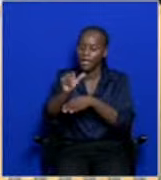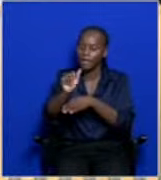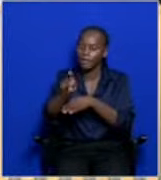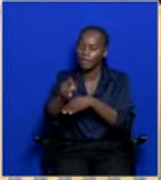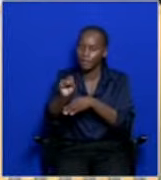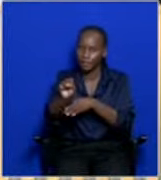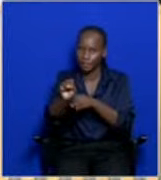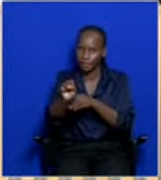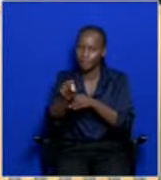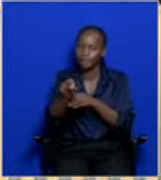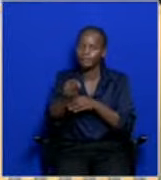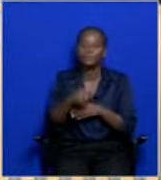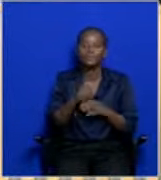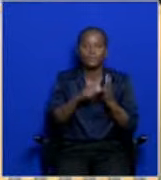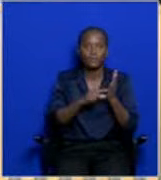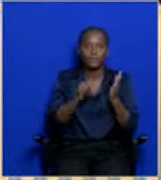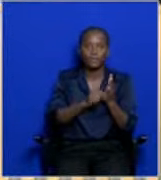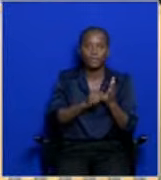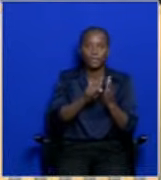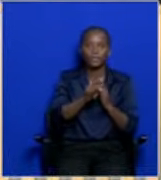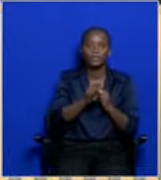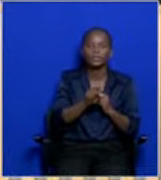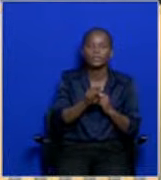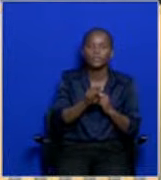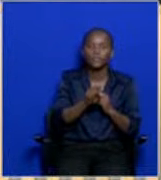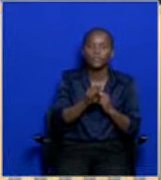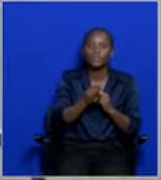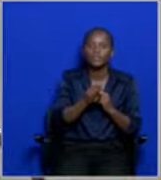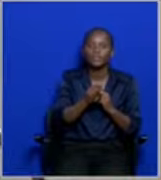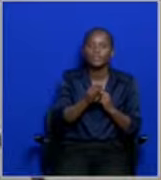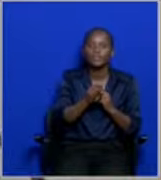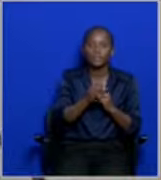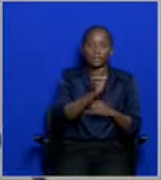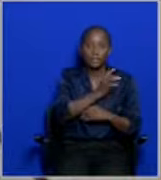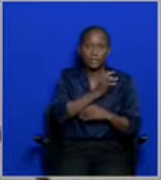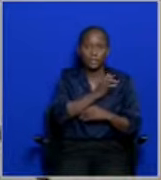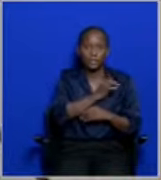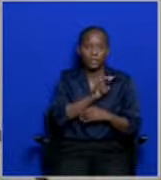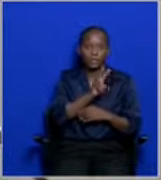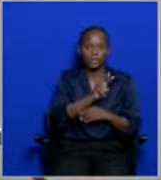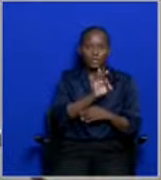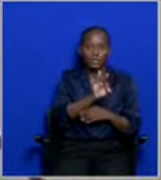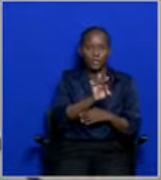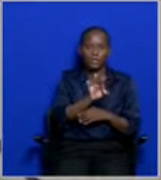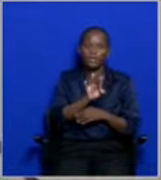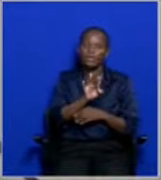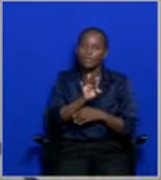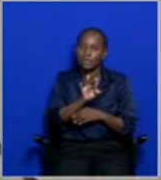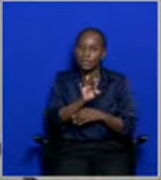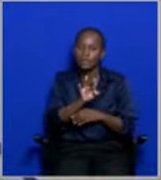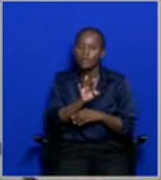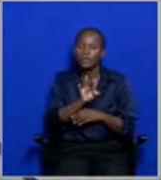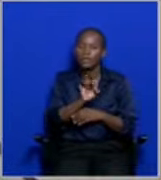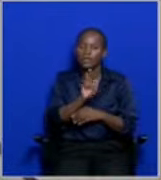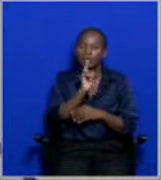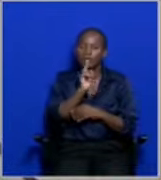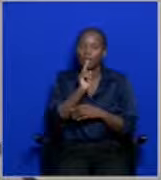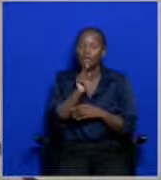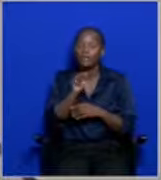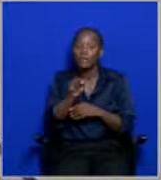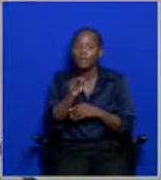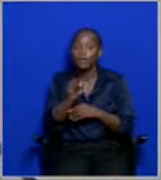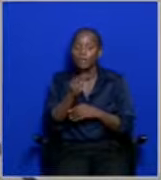2023-02-11, at about 5:45 a.m., I reported on duty at CSC as a relief commander.